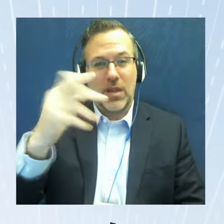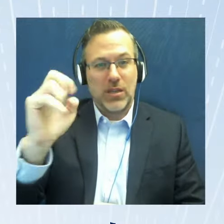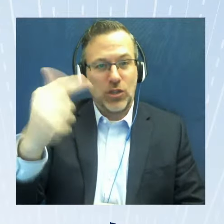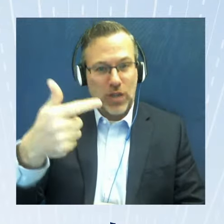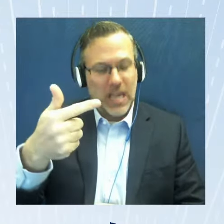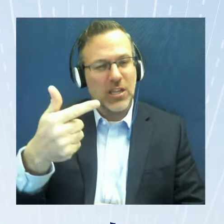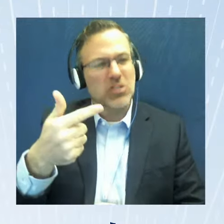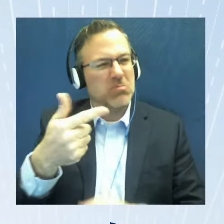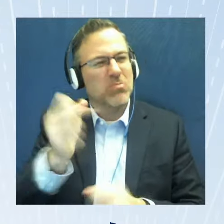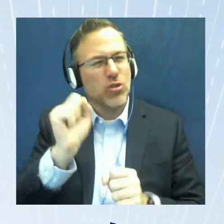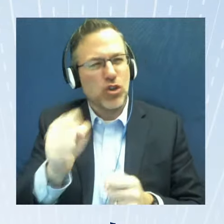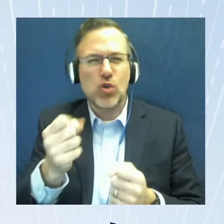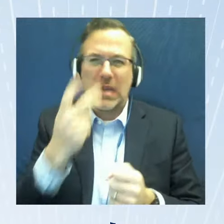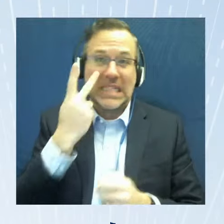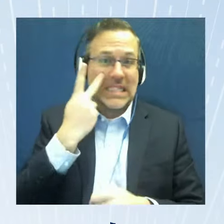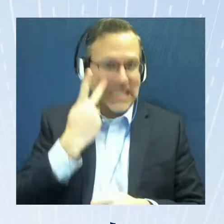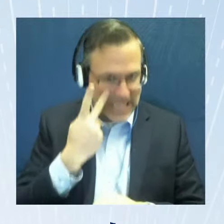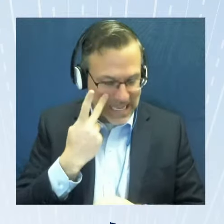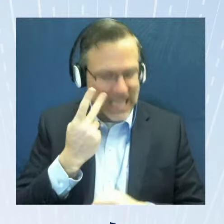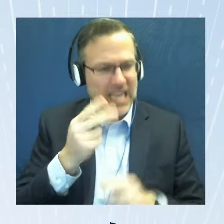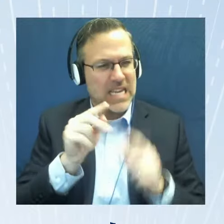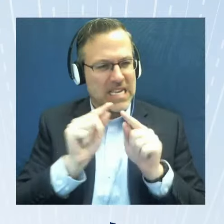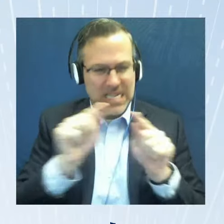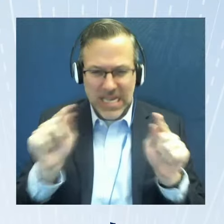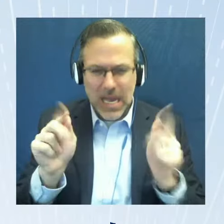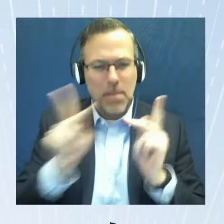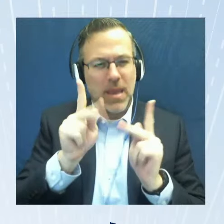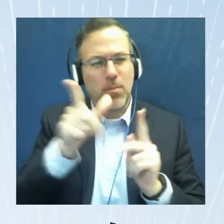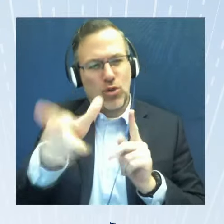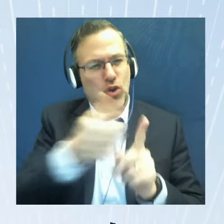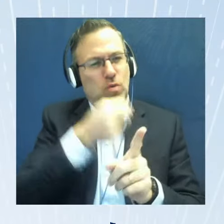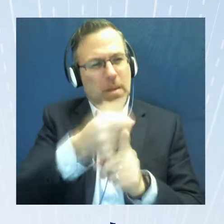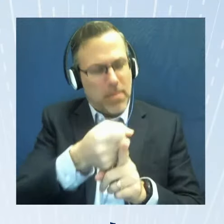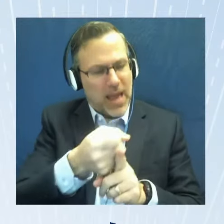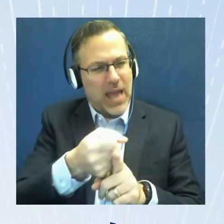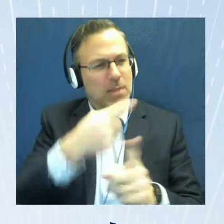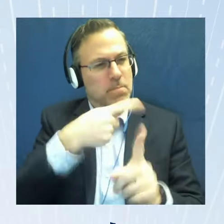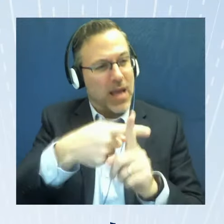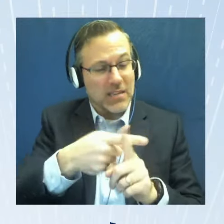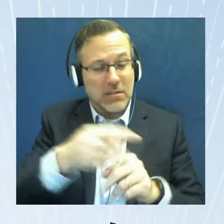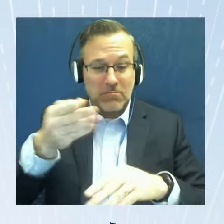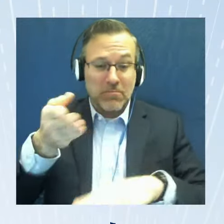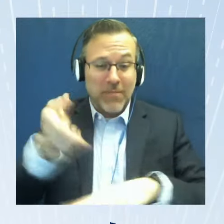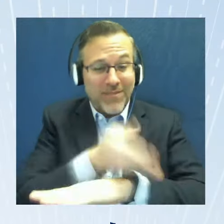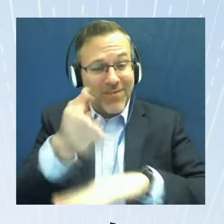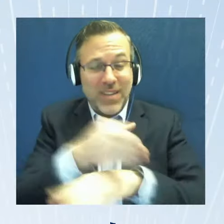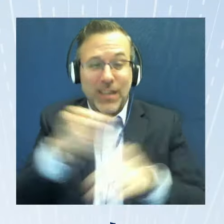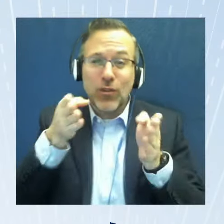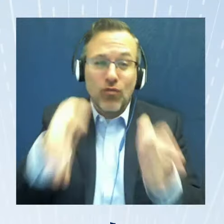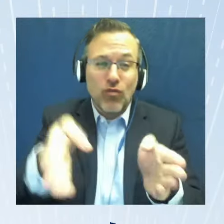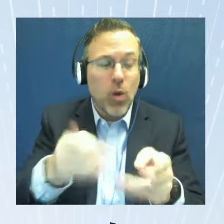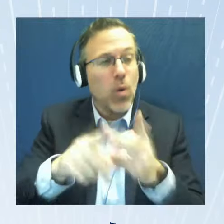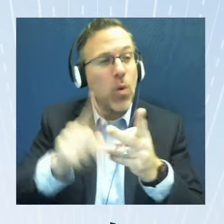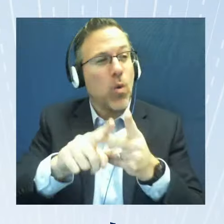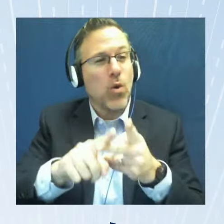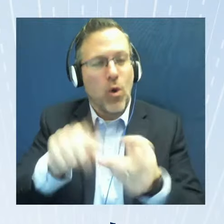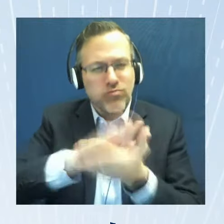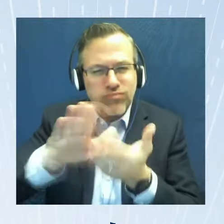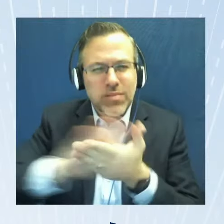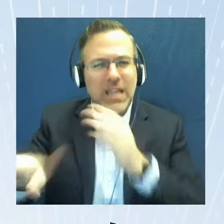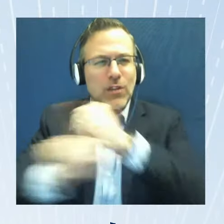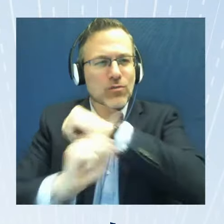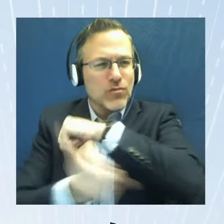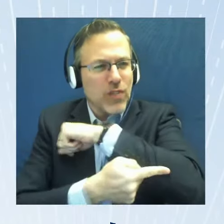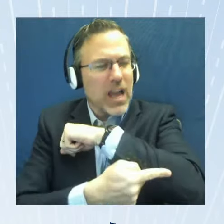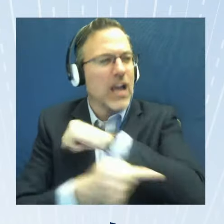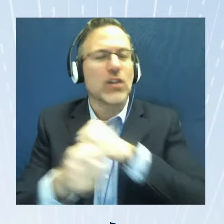every day. You're proximate to what you're doing. So whether it's fixing potholes, people would say, or picking up the trash, or if you're doing the real